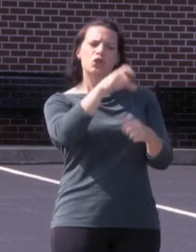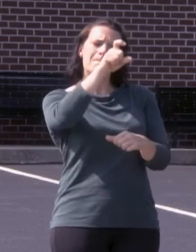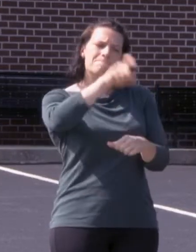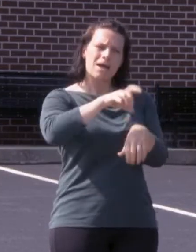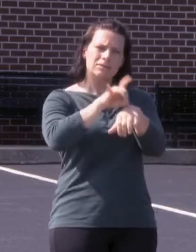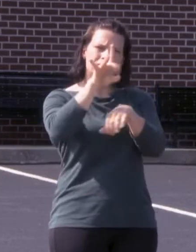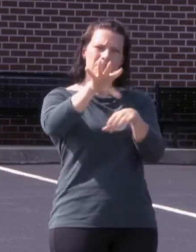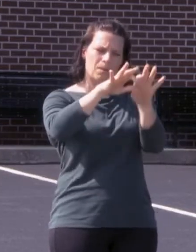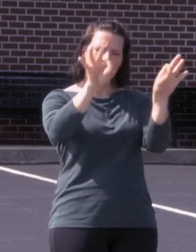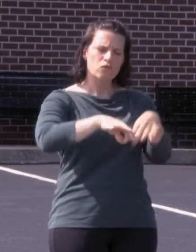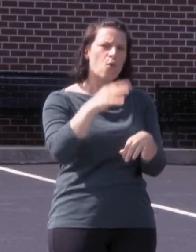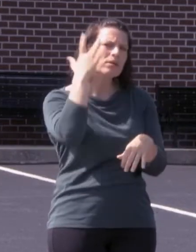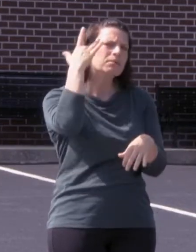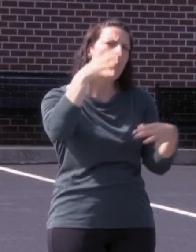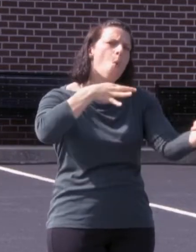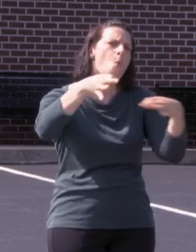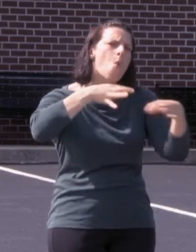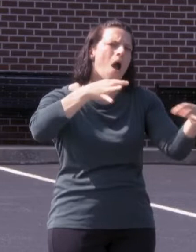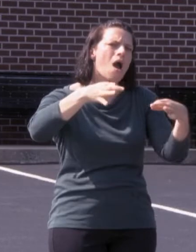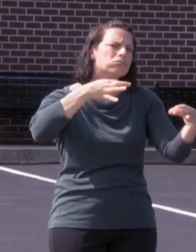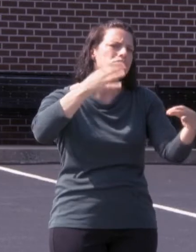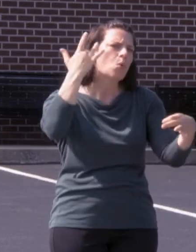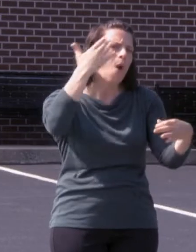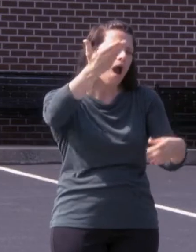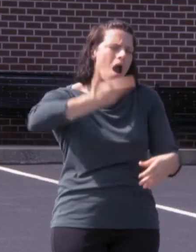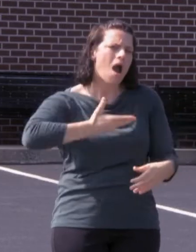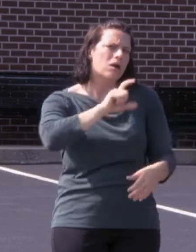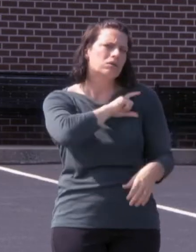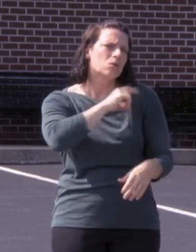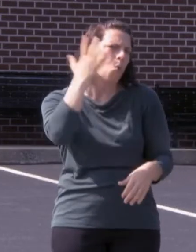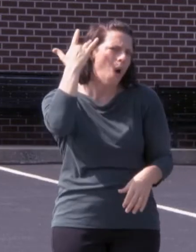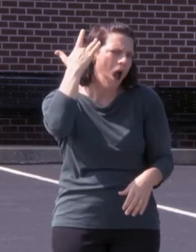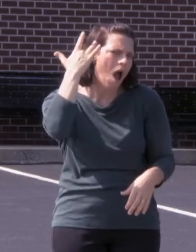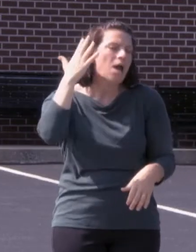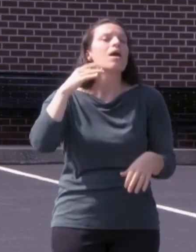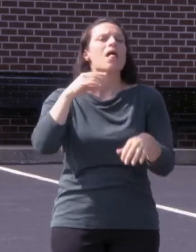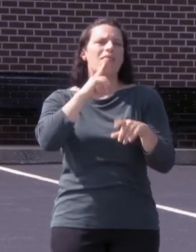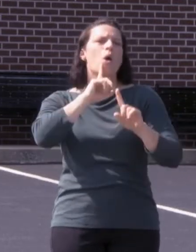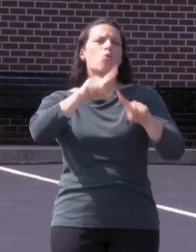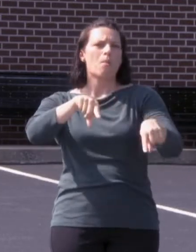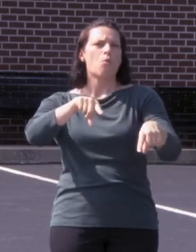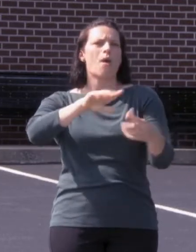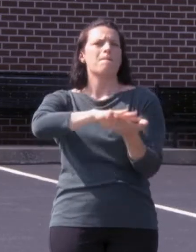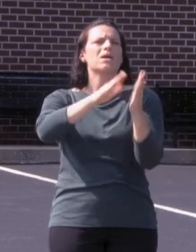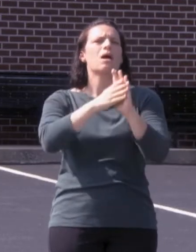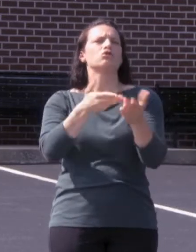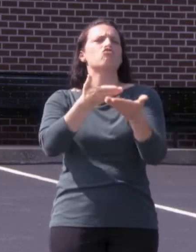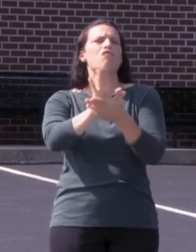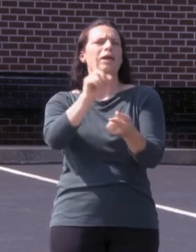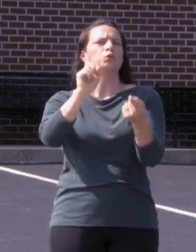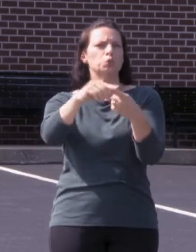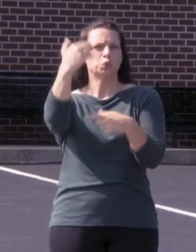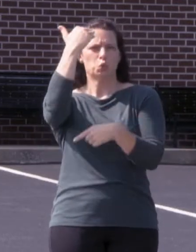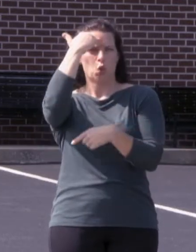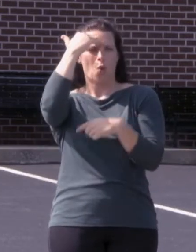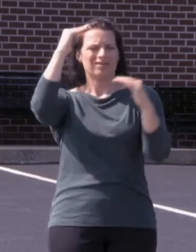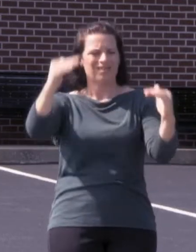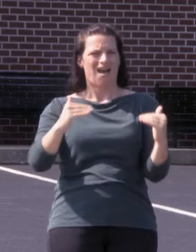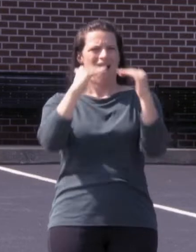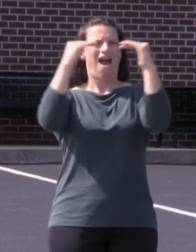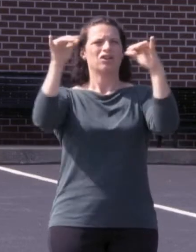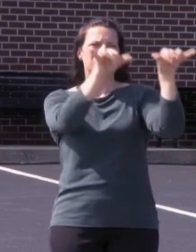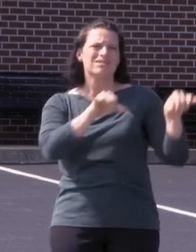submit a form explaining the decision, and that hiring report will be subject to right to know. It's a higher level, a higher